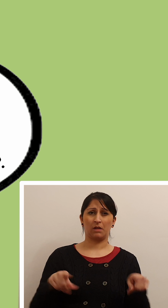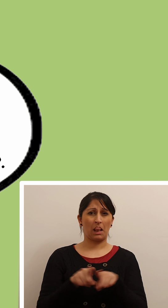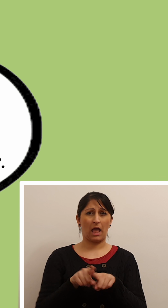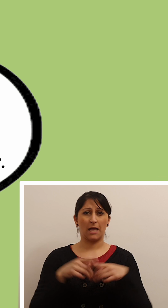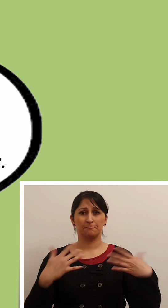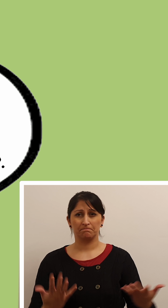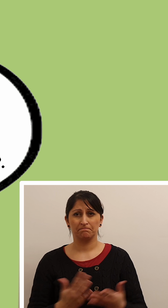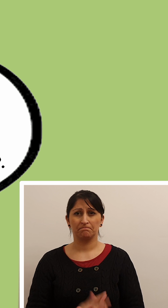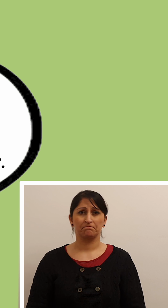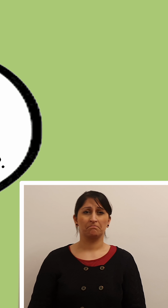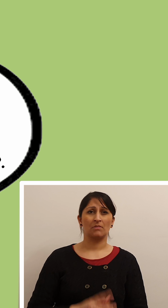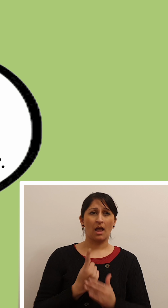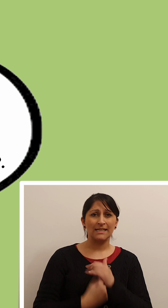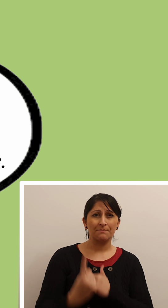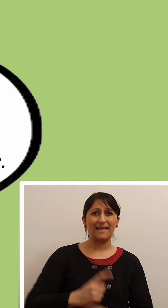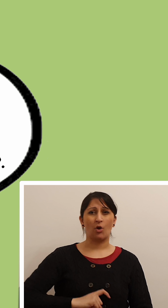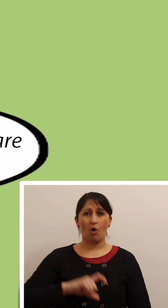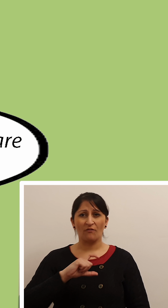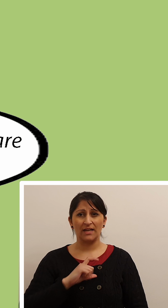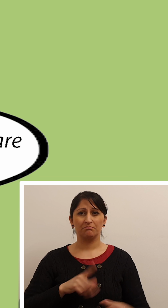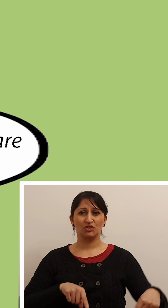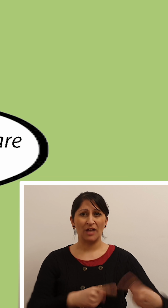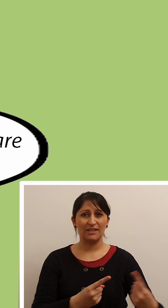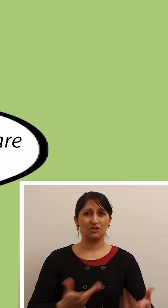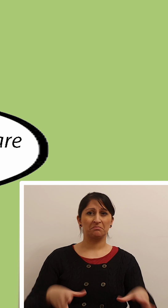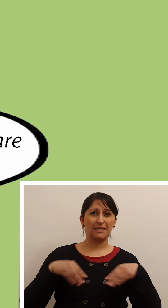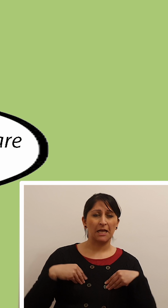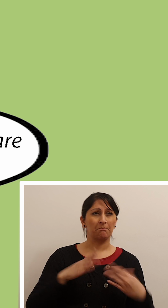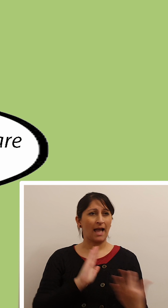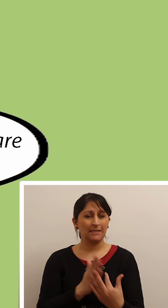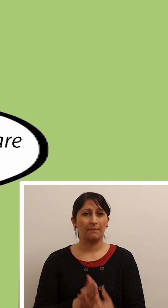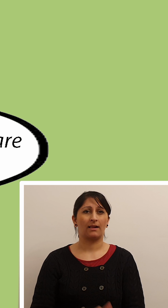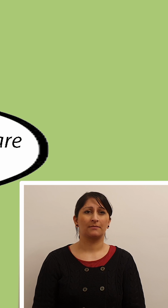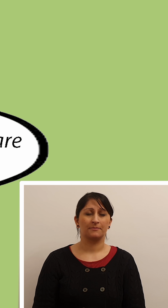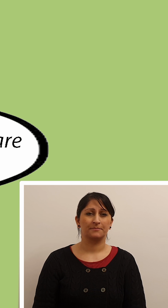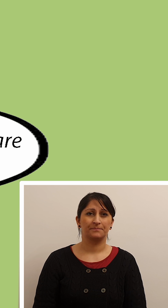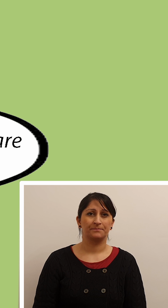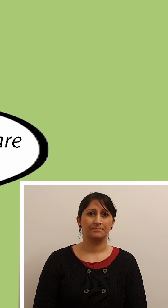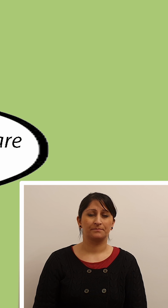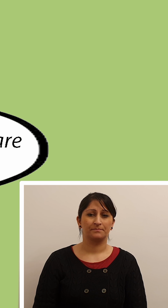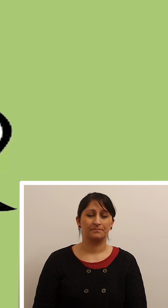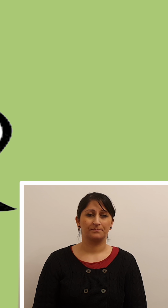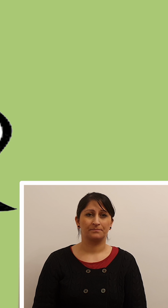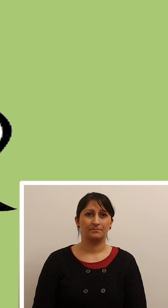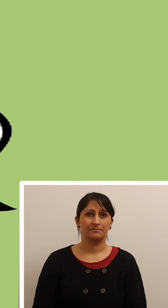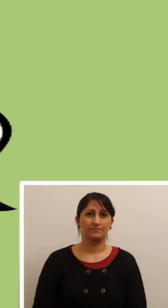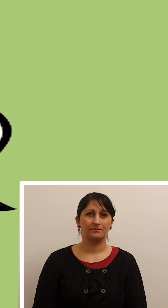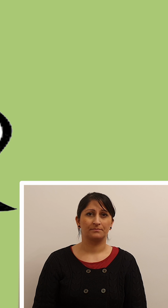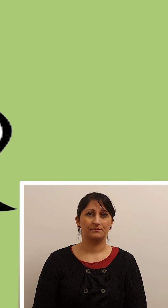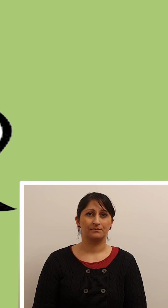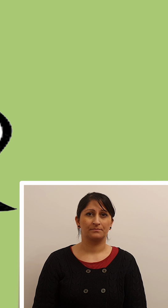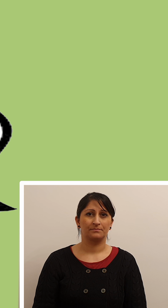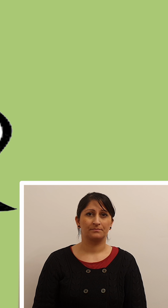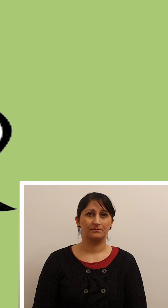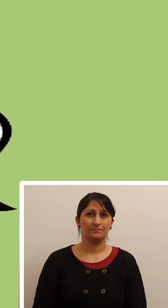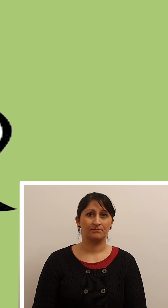online in such a short time frame. Very moving and important to share memories of people. Very informative.